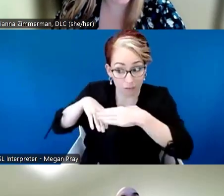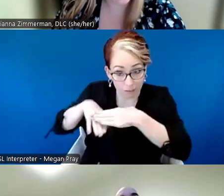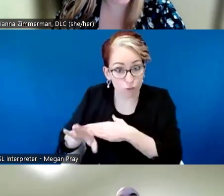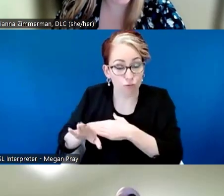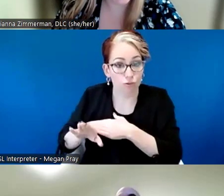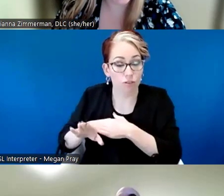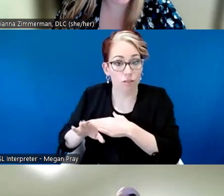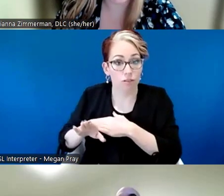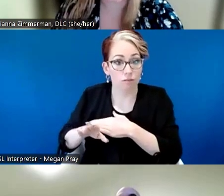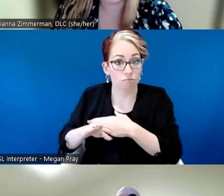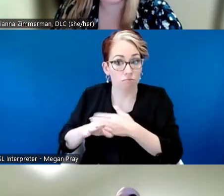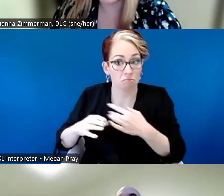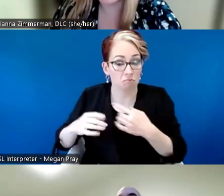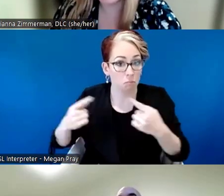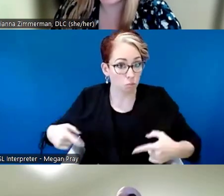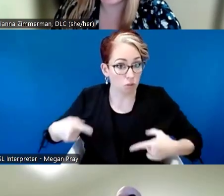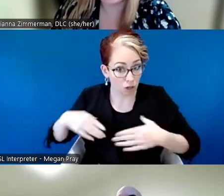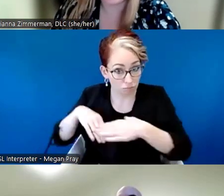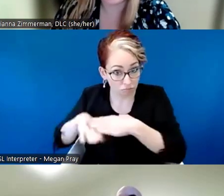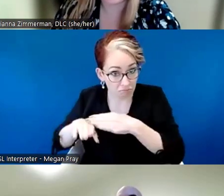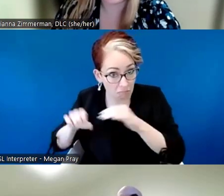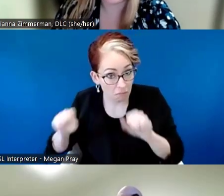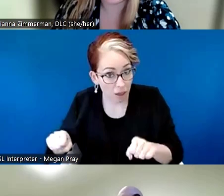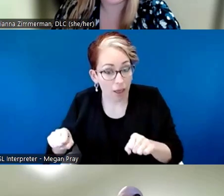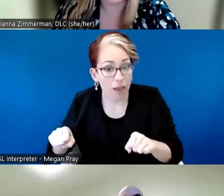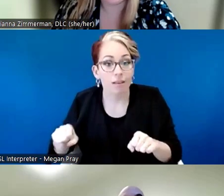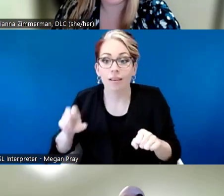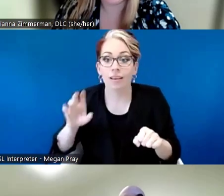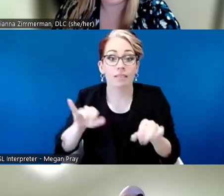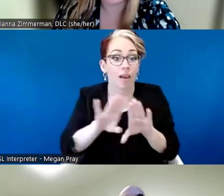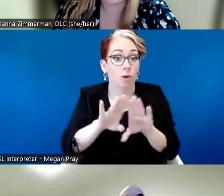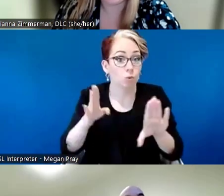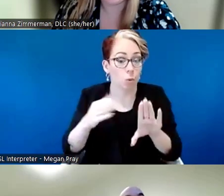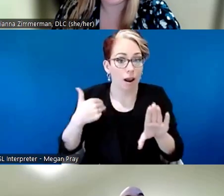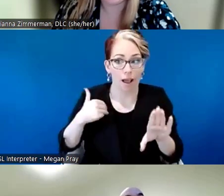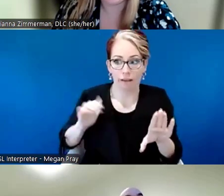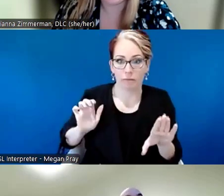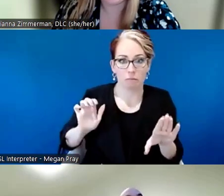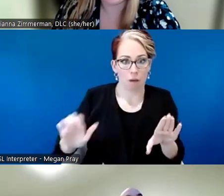that entrance have door hardware that is accessible?